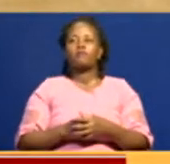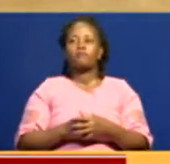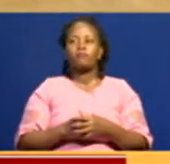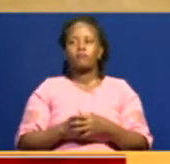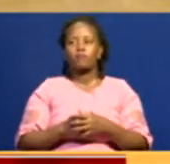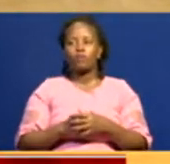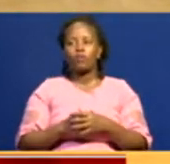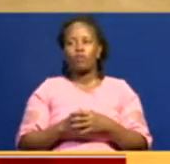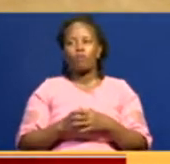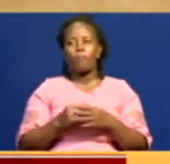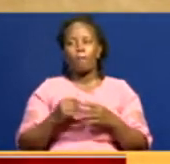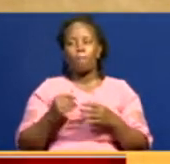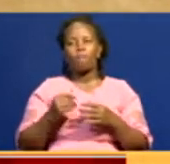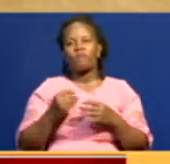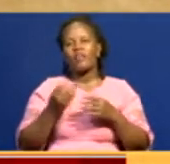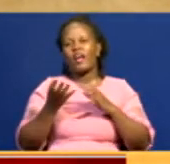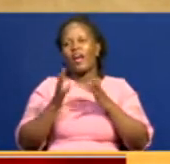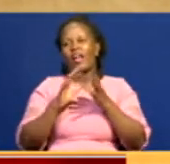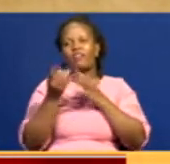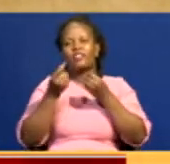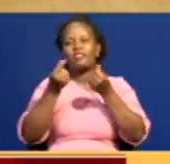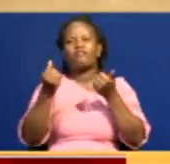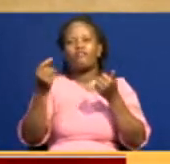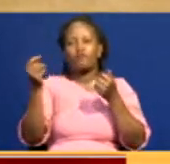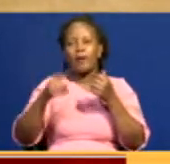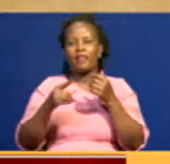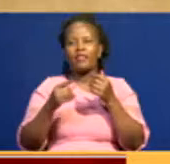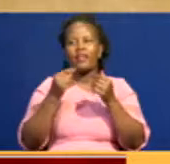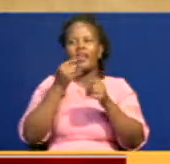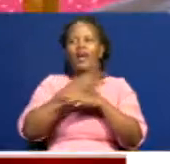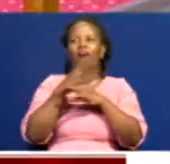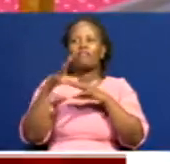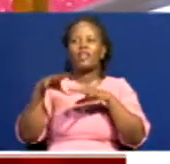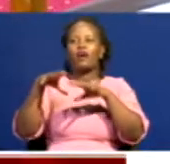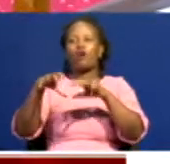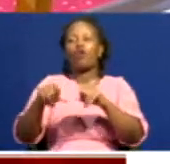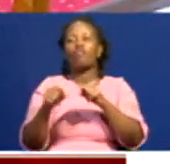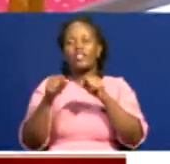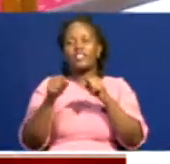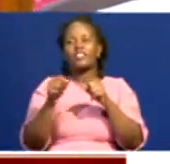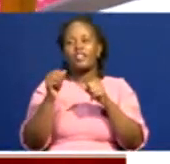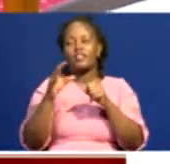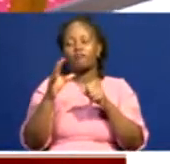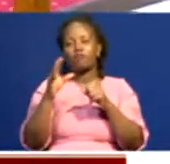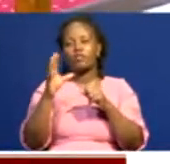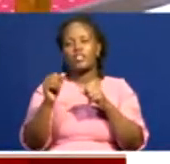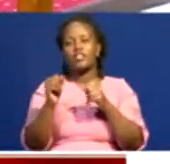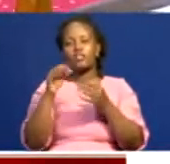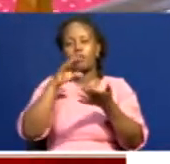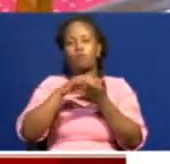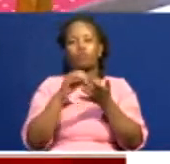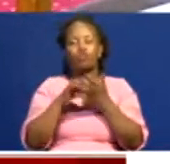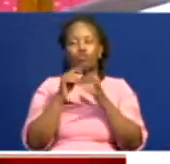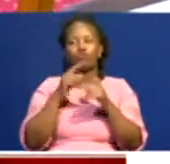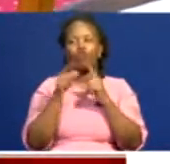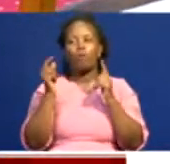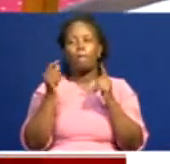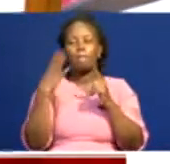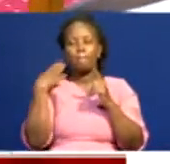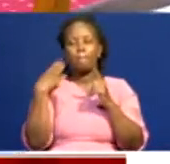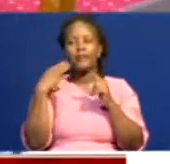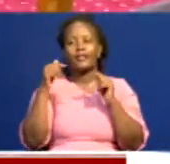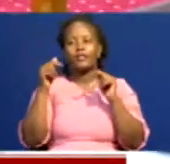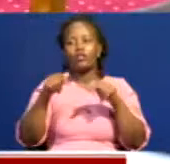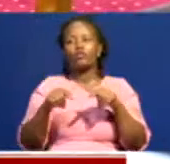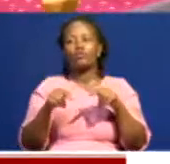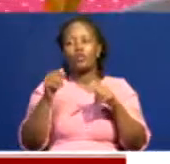Slightly over a month after taking over the Ministry of Investment, Trade and Industry from her predecessor Moses Kuria, Rebecca Miano on Monday